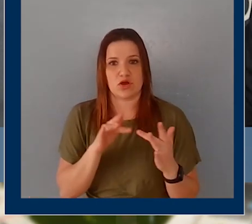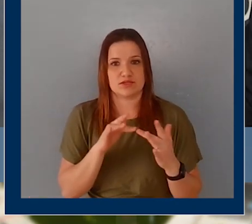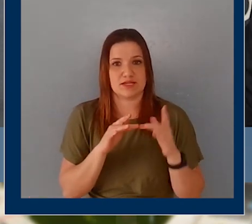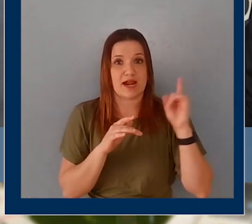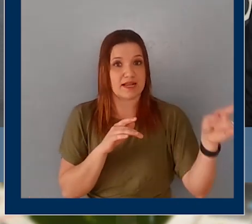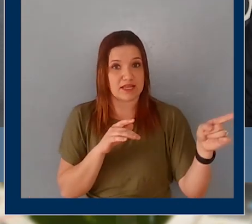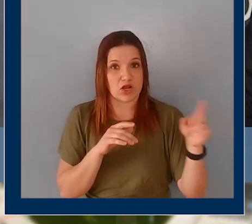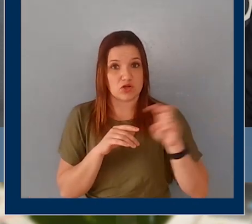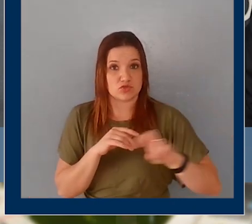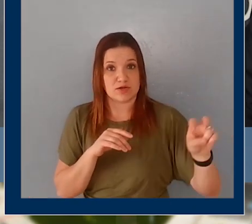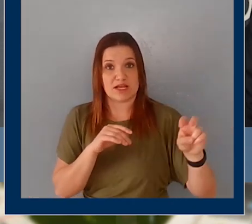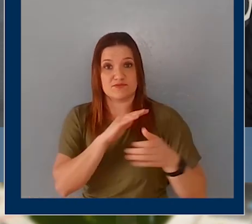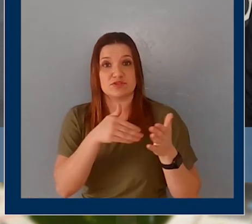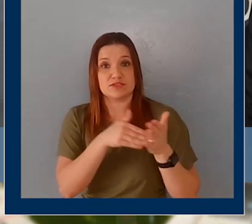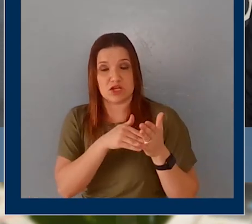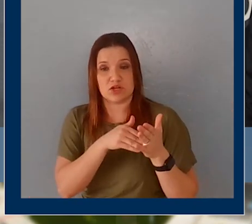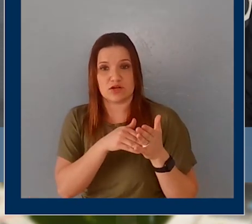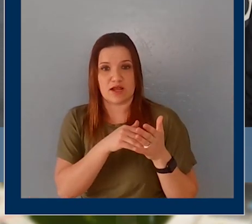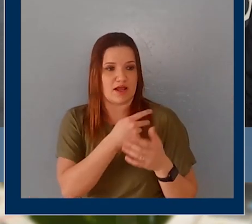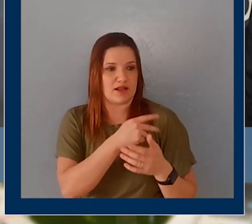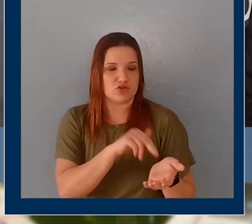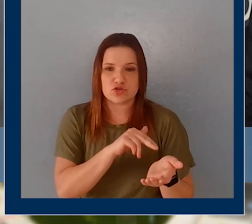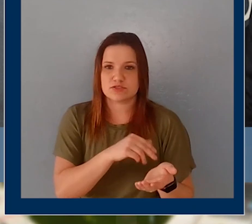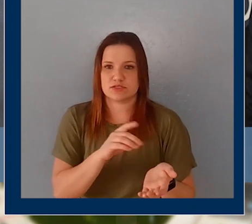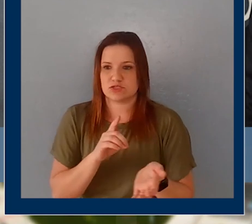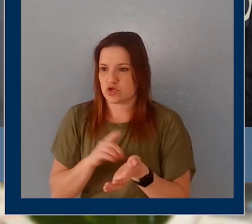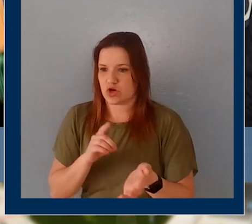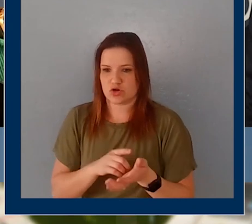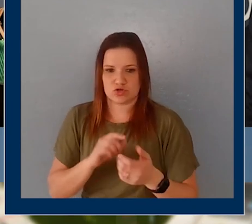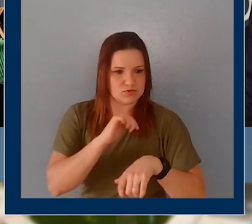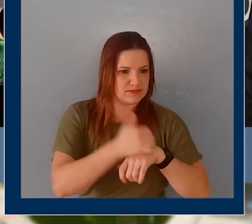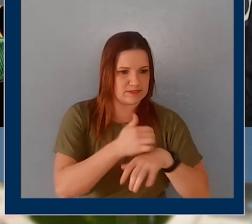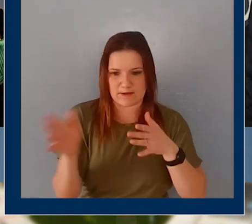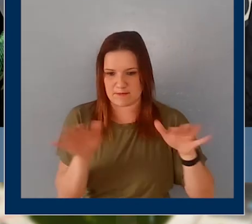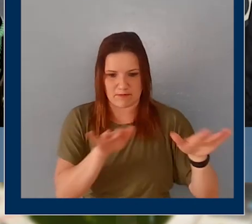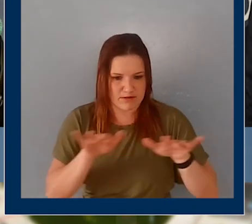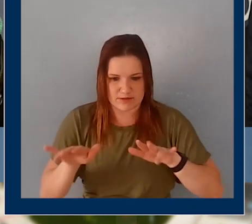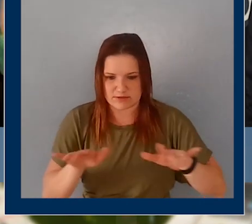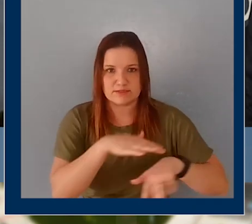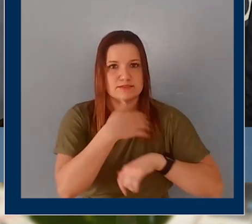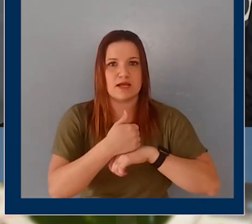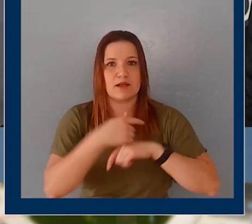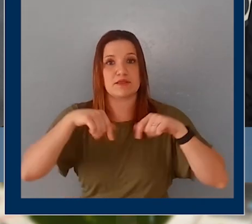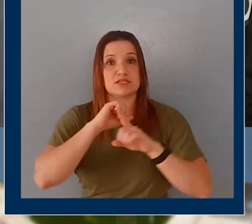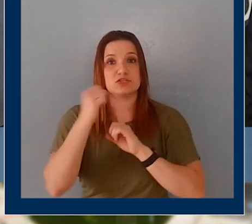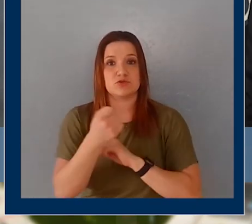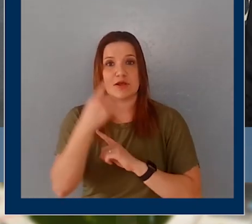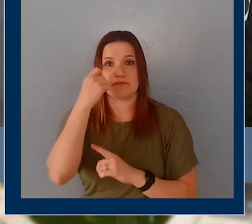available for us. Okay. So I'm sure there's going to be a lot more to come on this, especially if the numbers